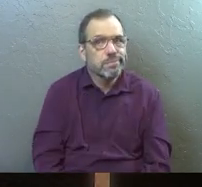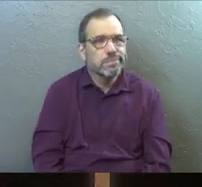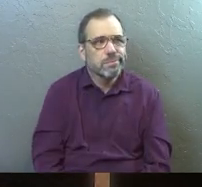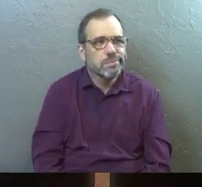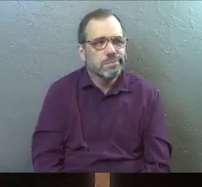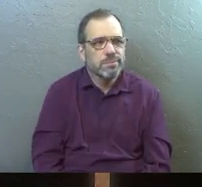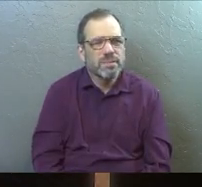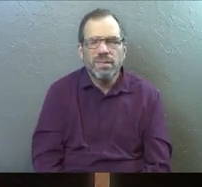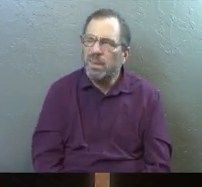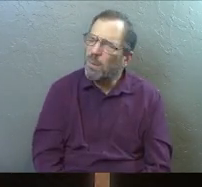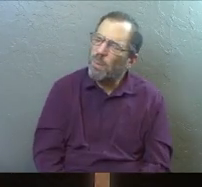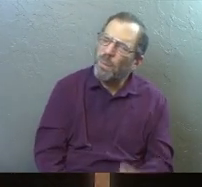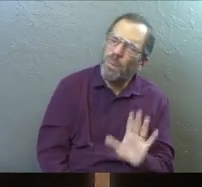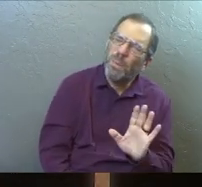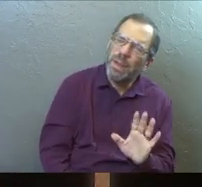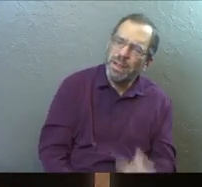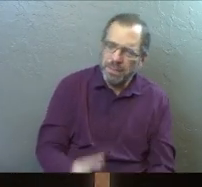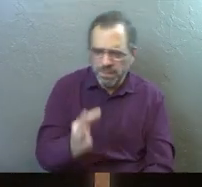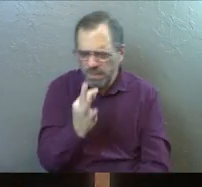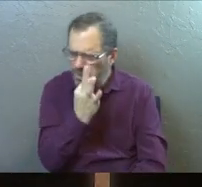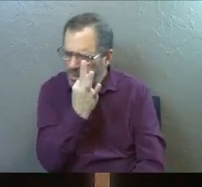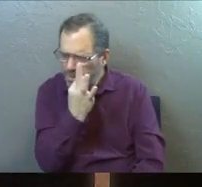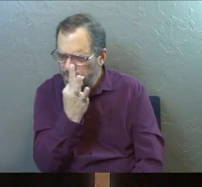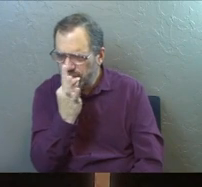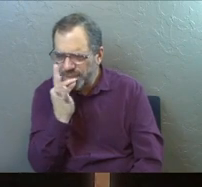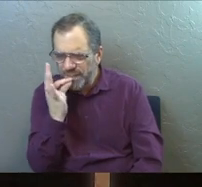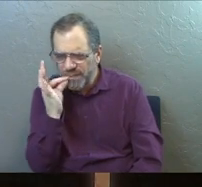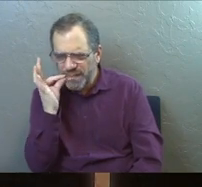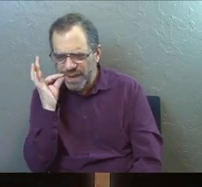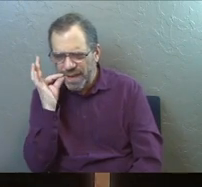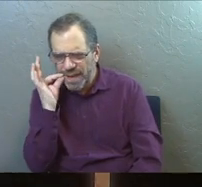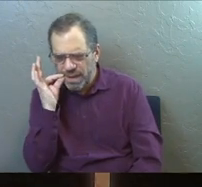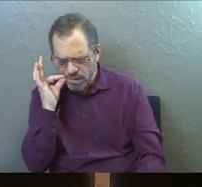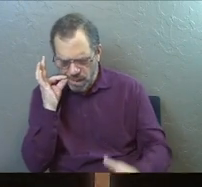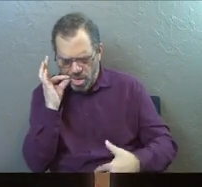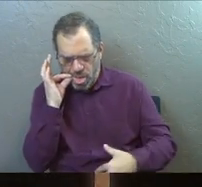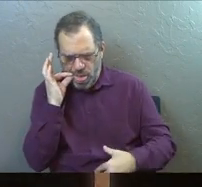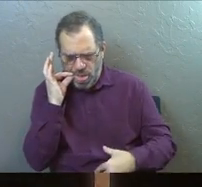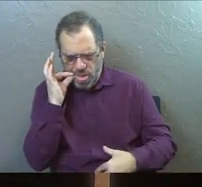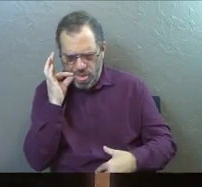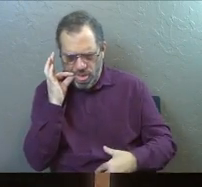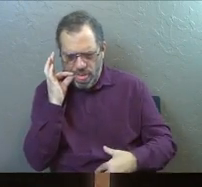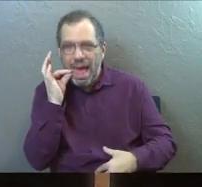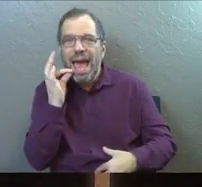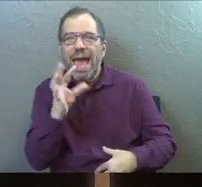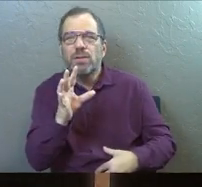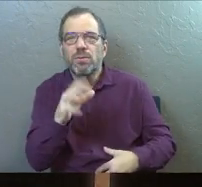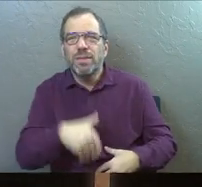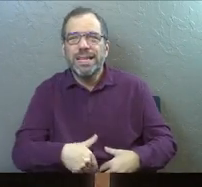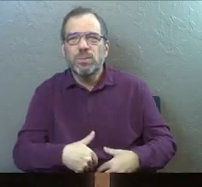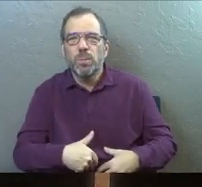There's something about when you fast. And your stomach starts to talk to you.